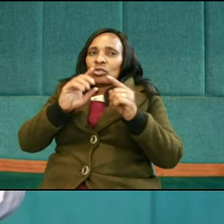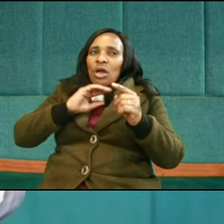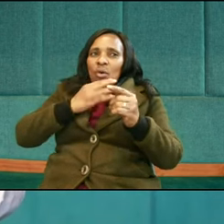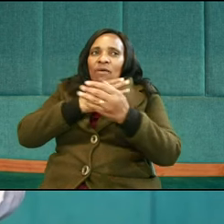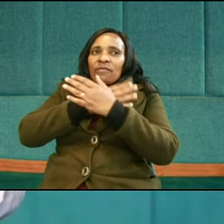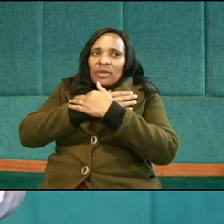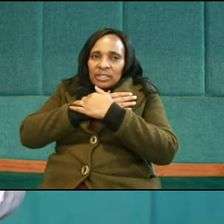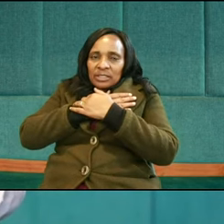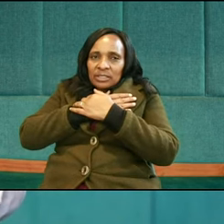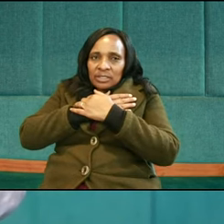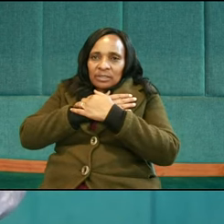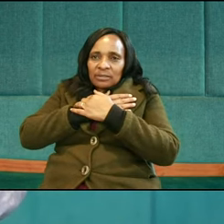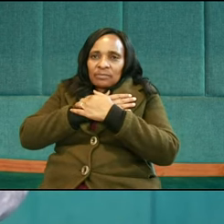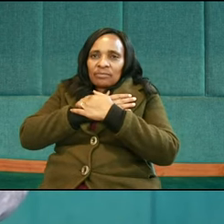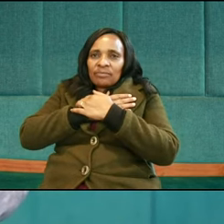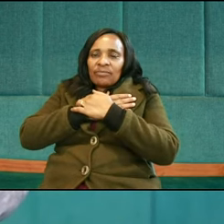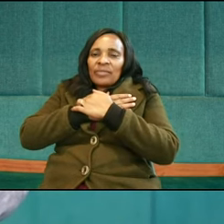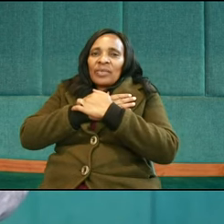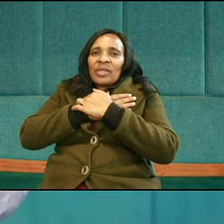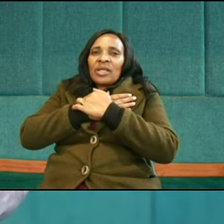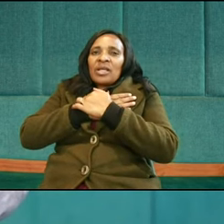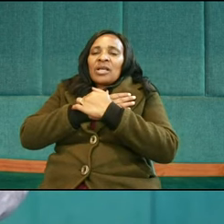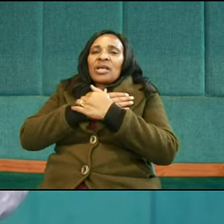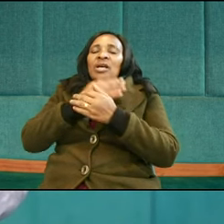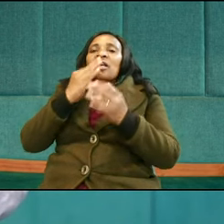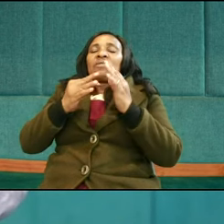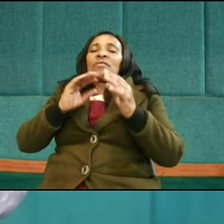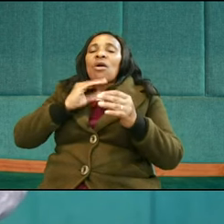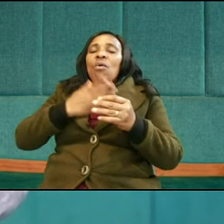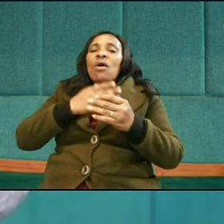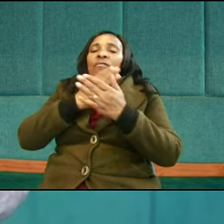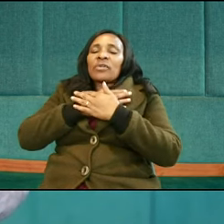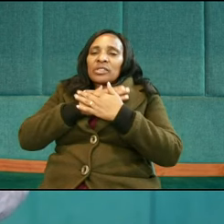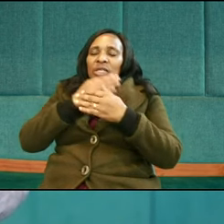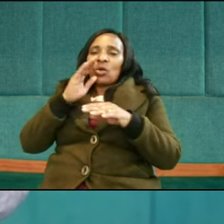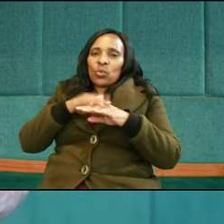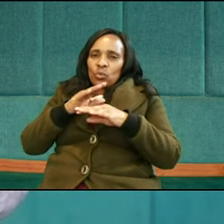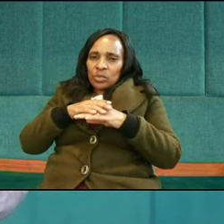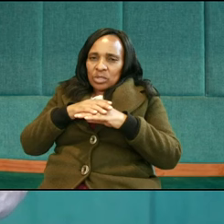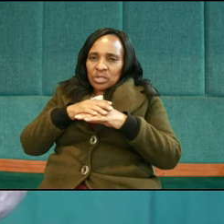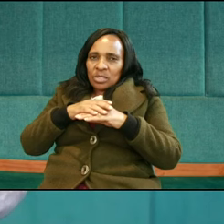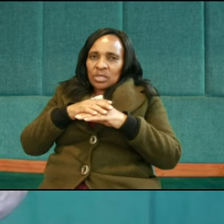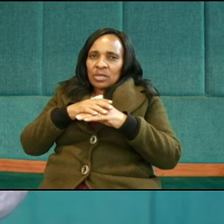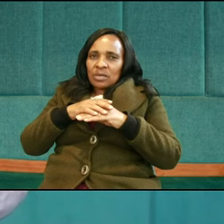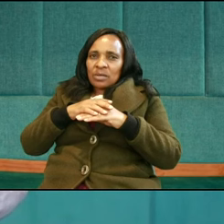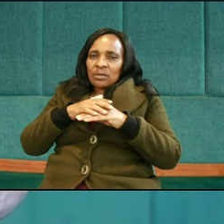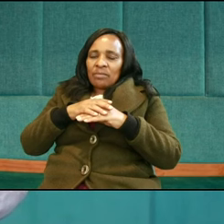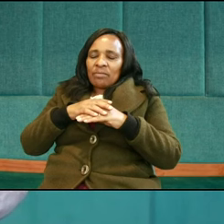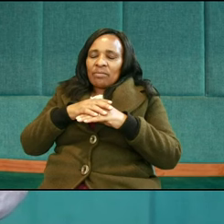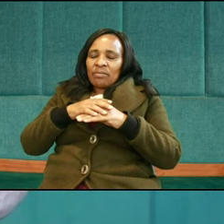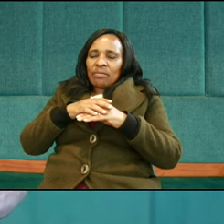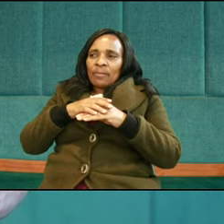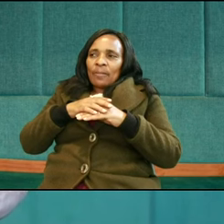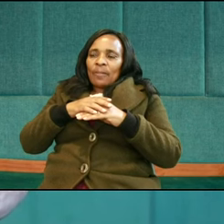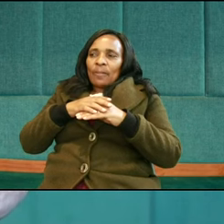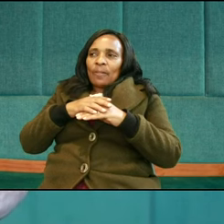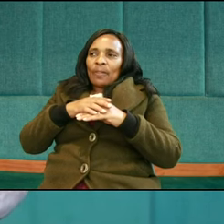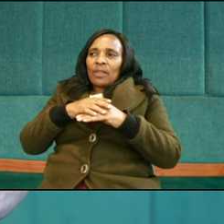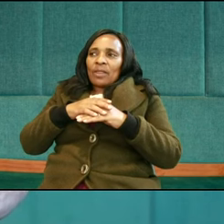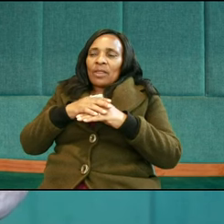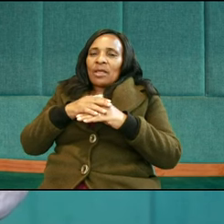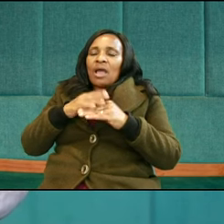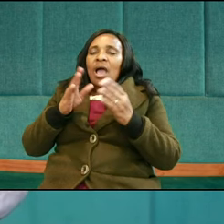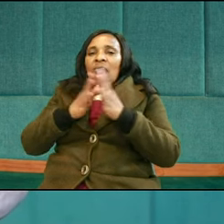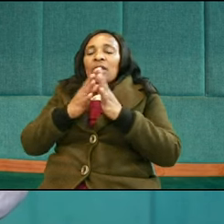friends. If our friends are good, and if our friends are